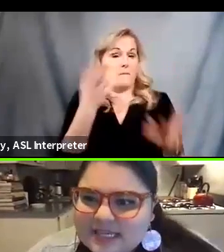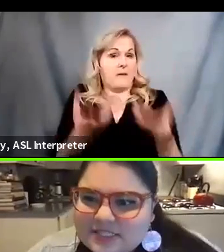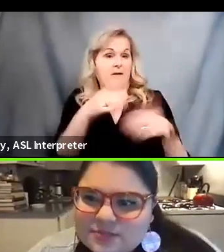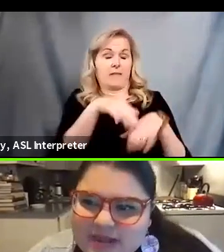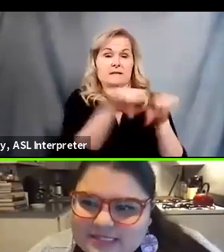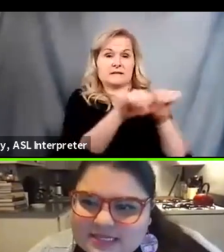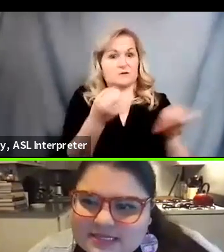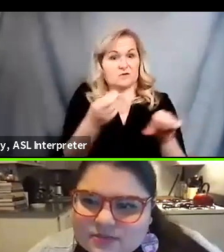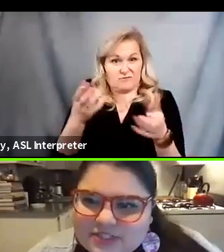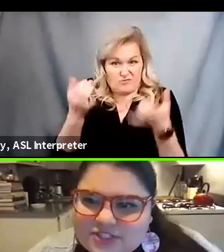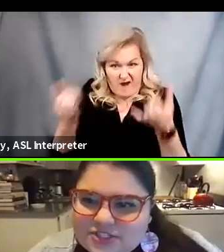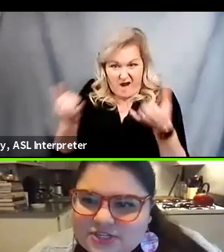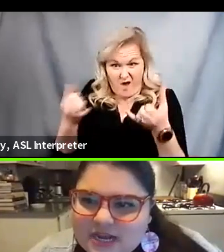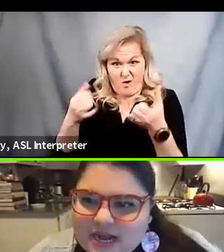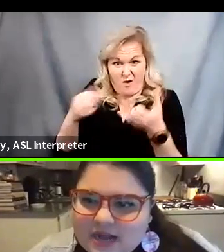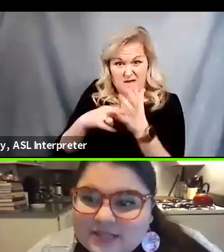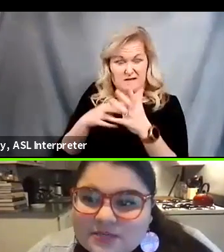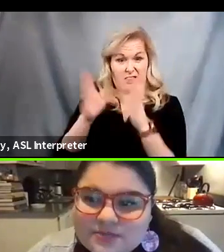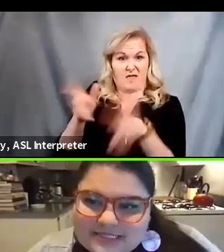and